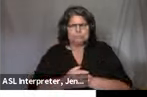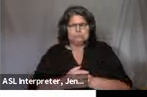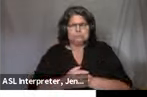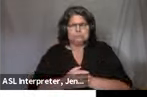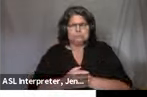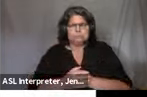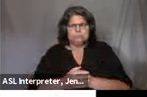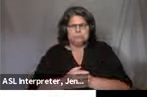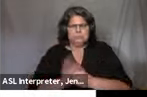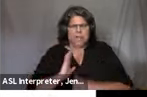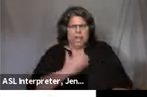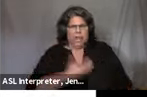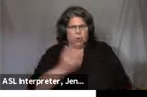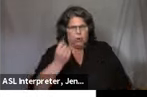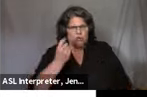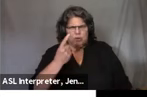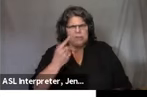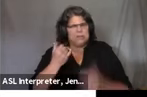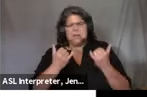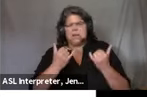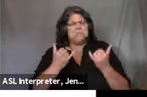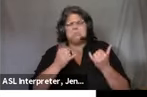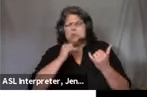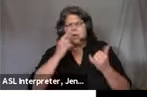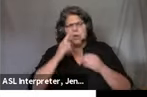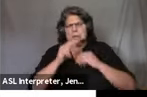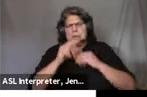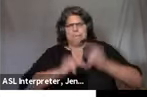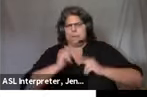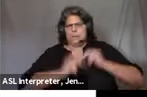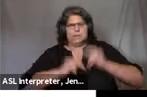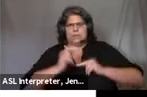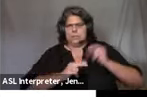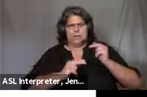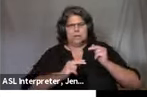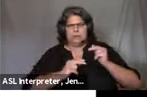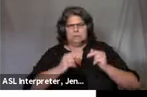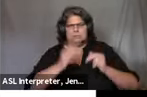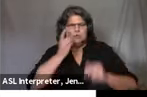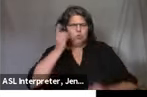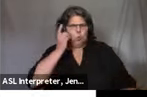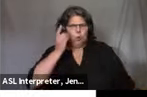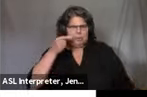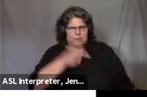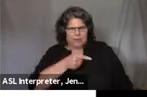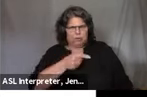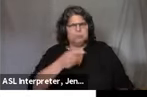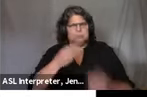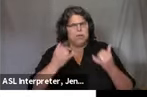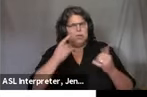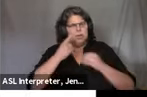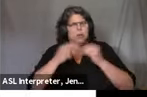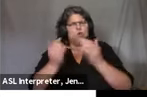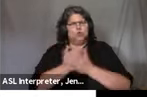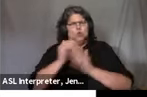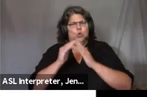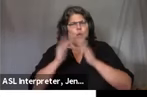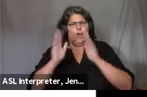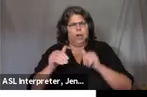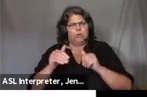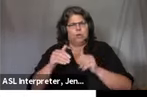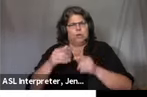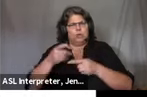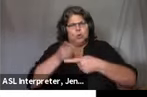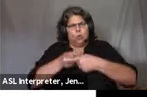It's our understanding that they're no longer considering that and that they're locating housing, new housing at the corner of